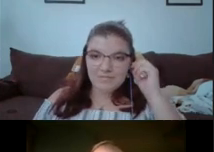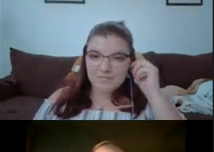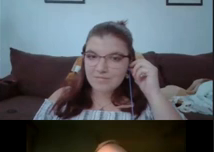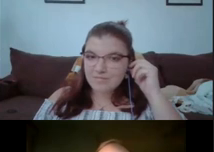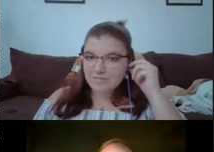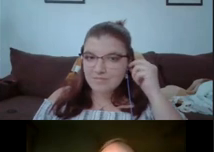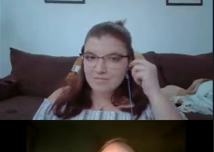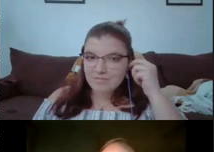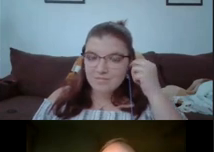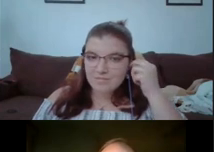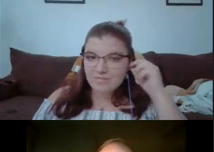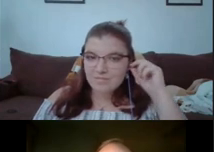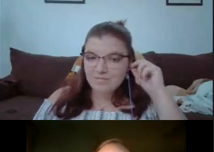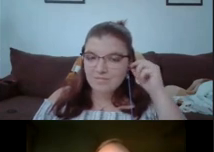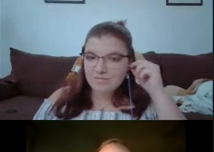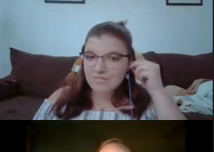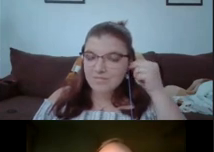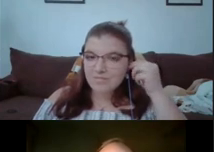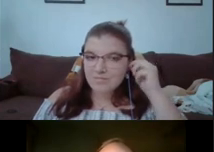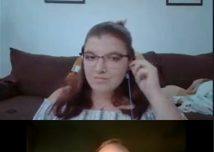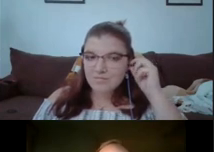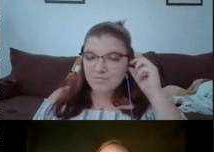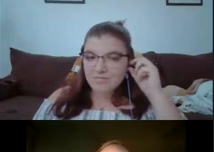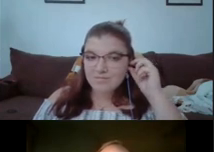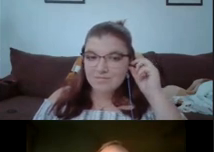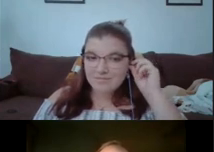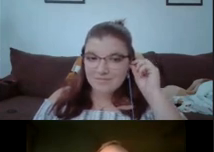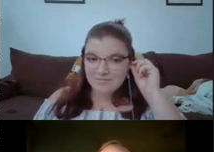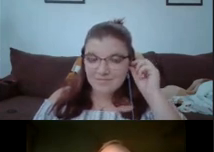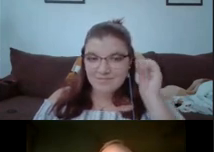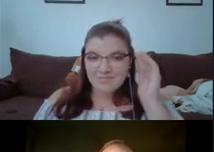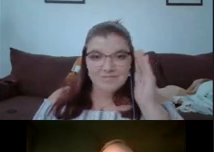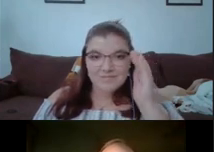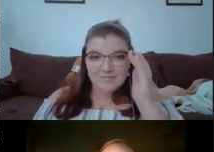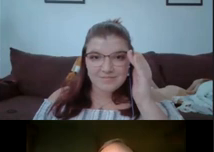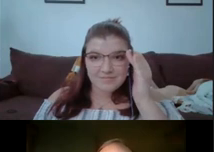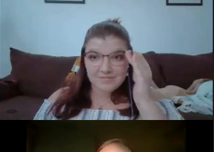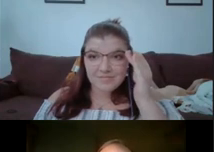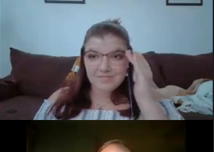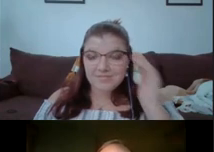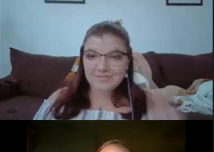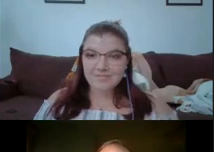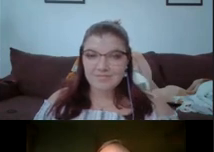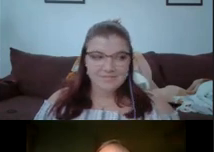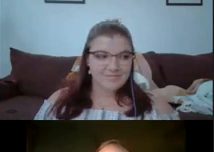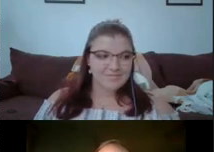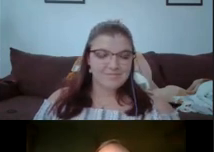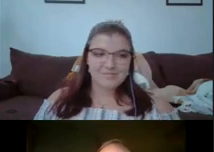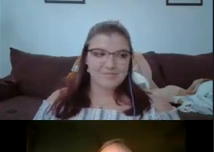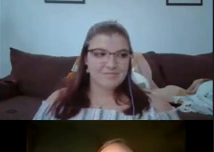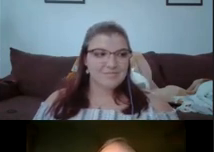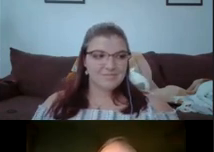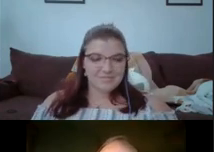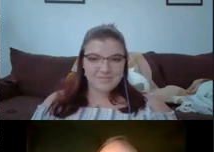genius. He was later voted in the Soccer Hall of Fame first round. Brockport just had a couple hundred men, and some of these